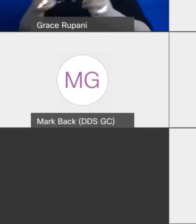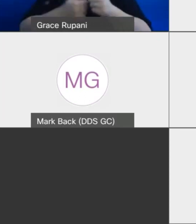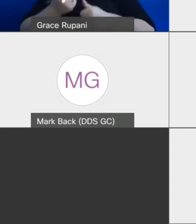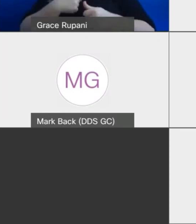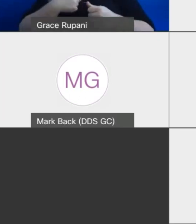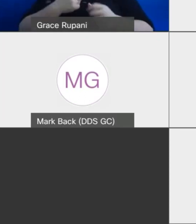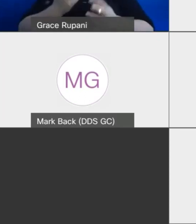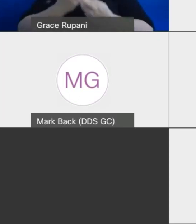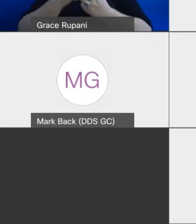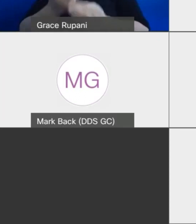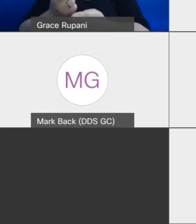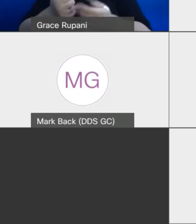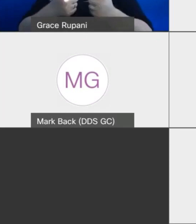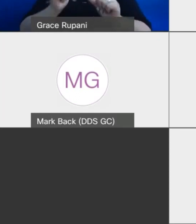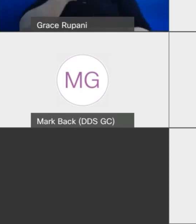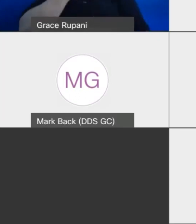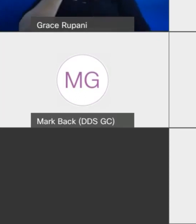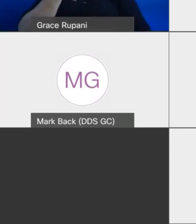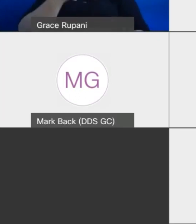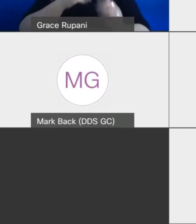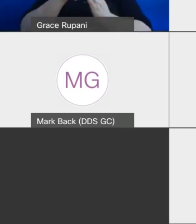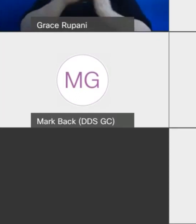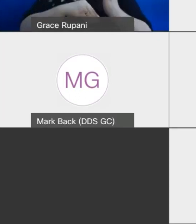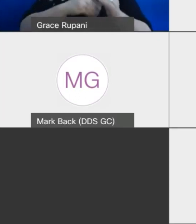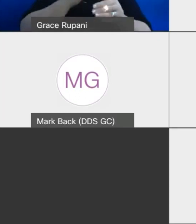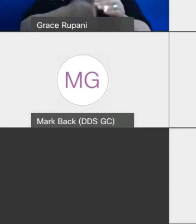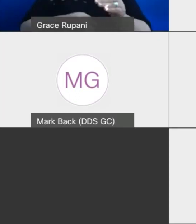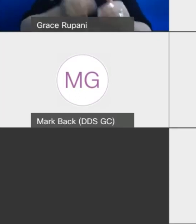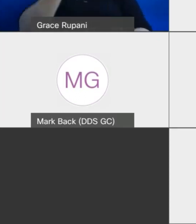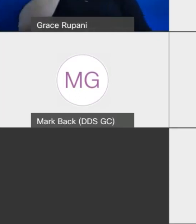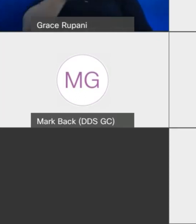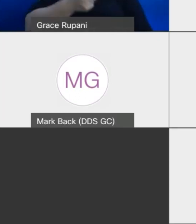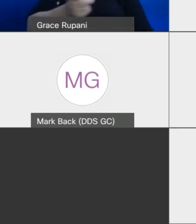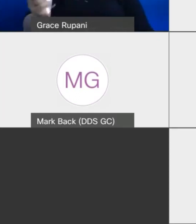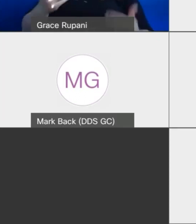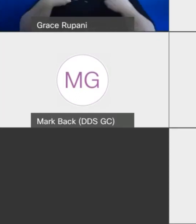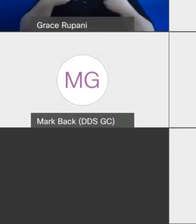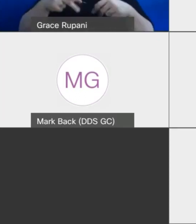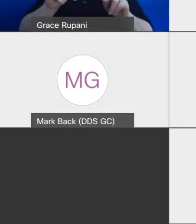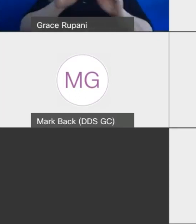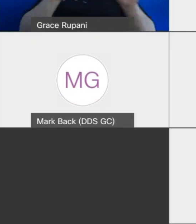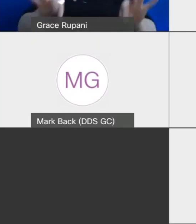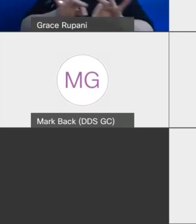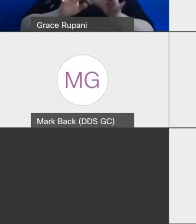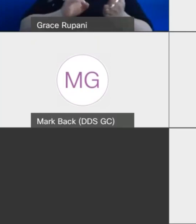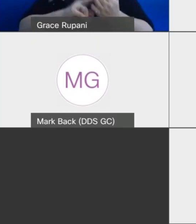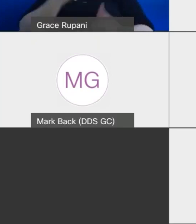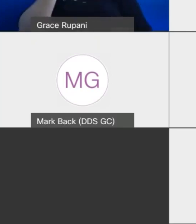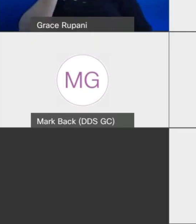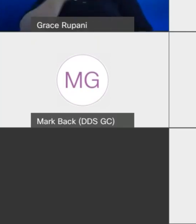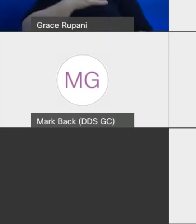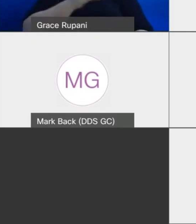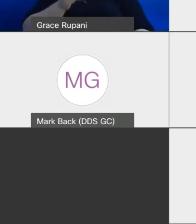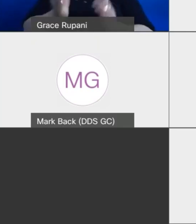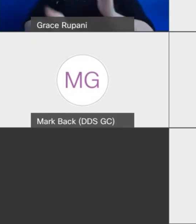forms completed. If you had a consent form that was already signed and you attach it to the Giant